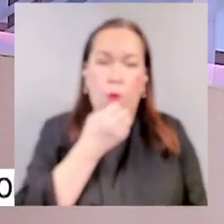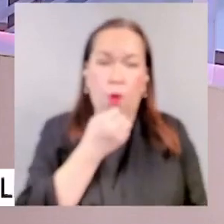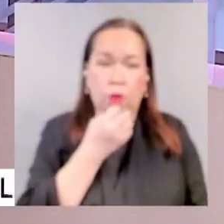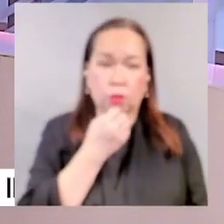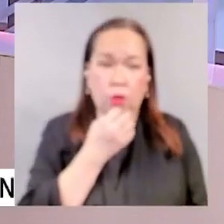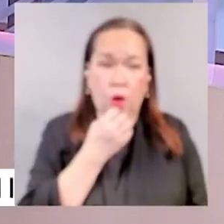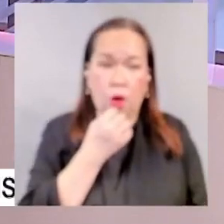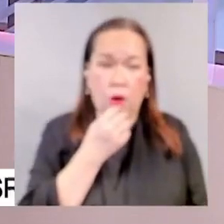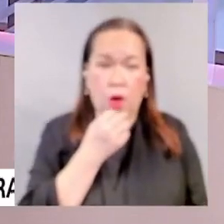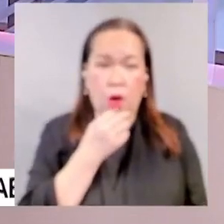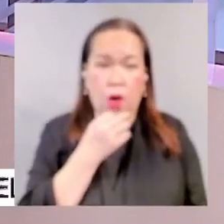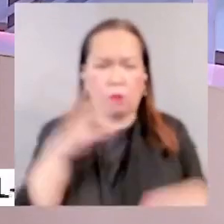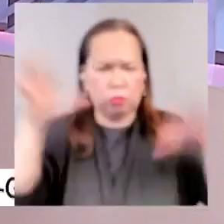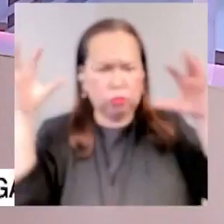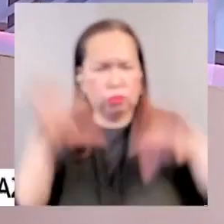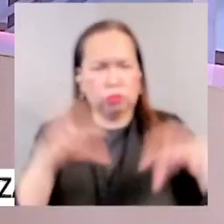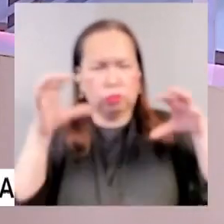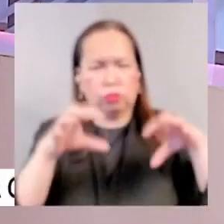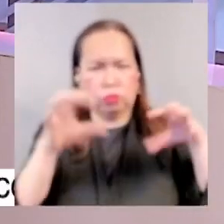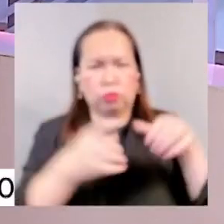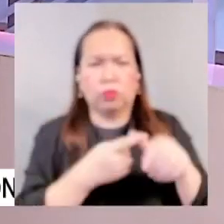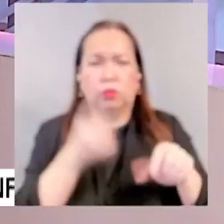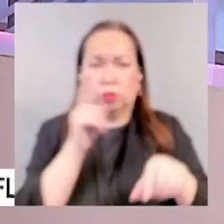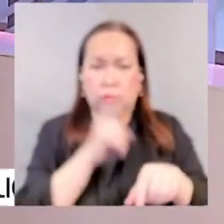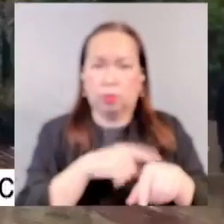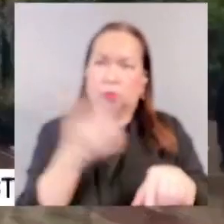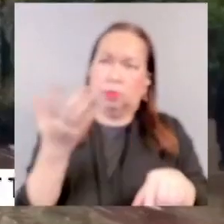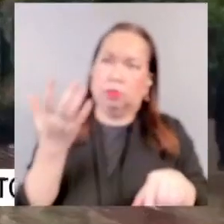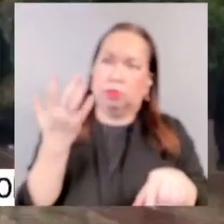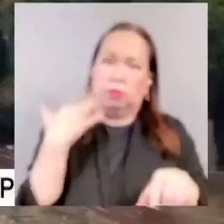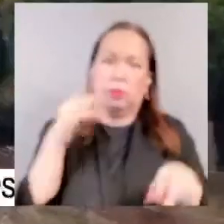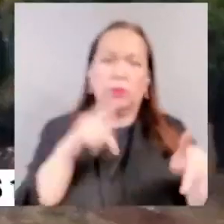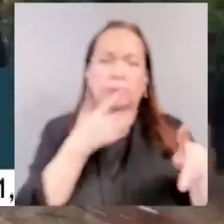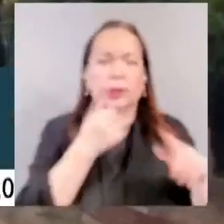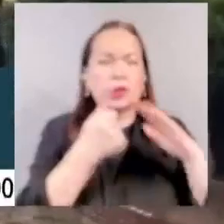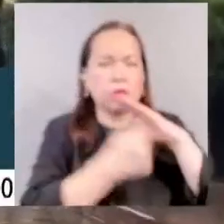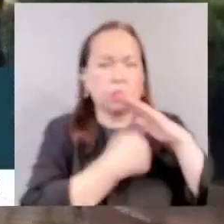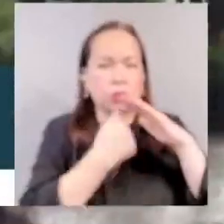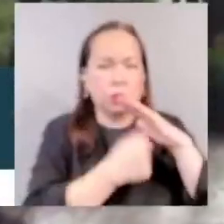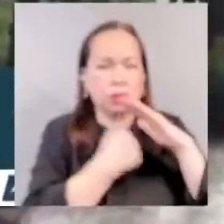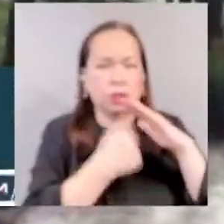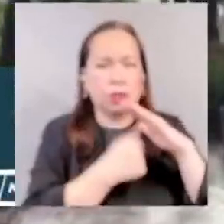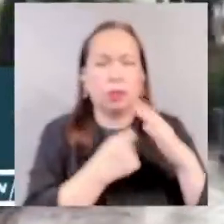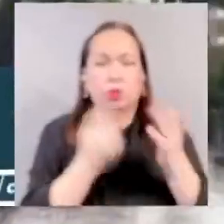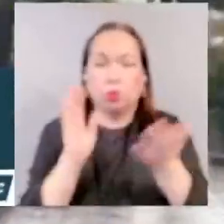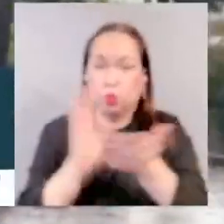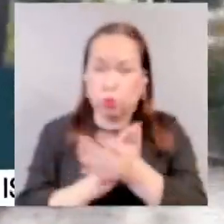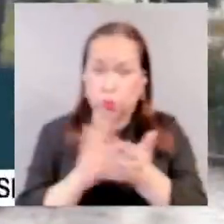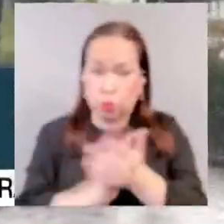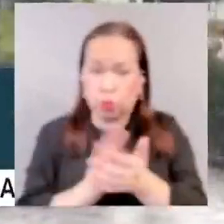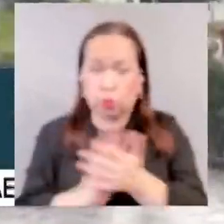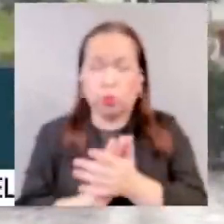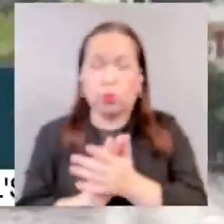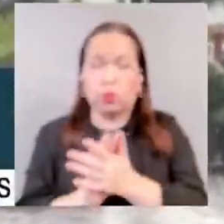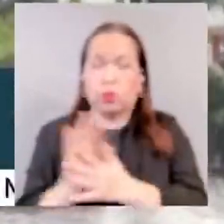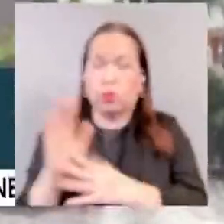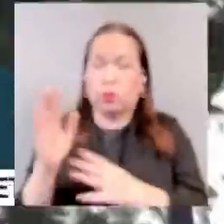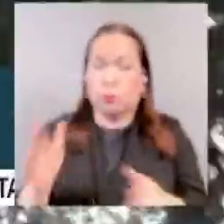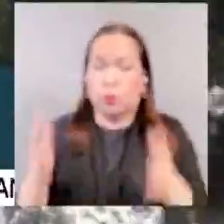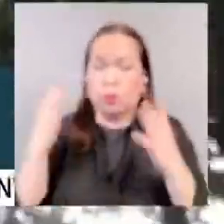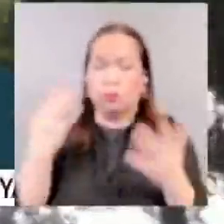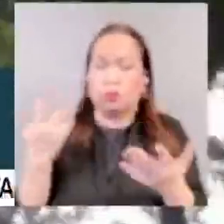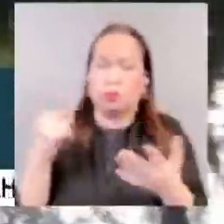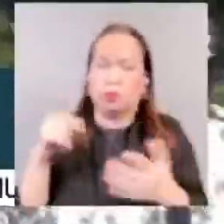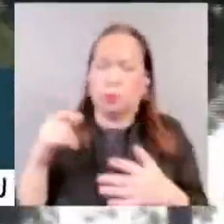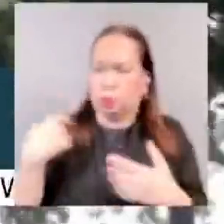by record-breaking rainfall. People have been ordered to stay indoors. Schools and the stock exchange are shut for Monday. Koinu had